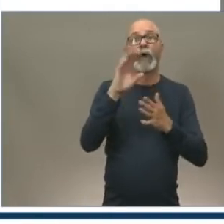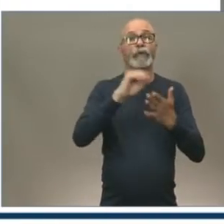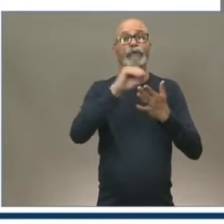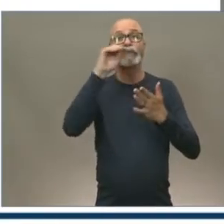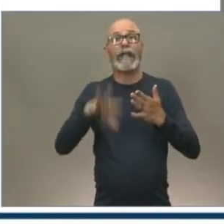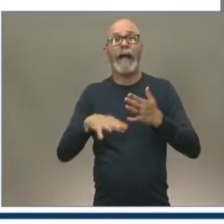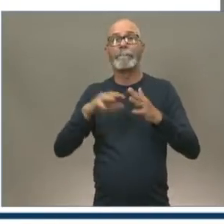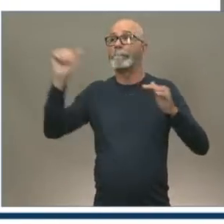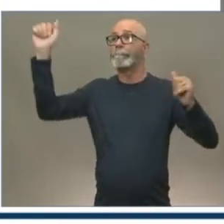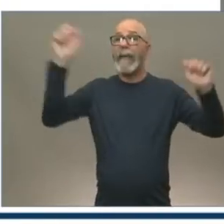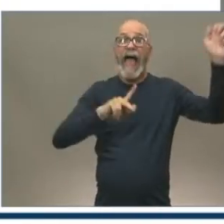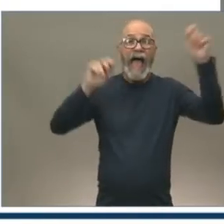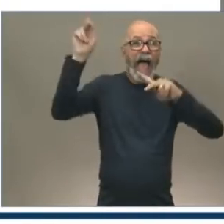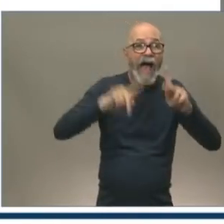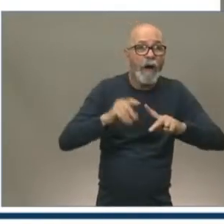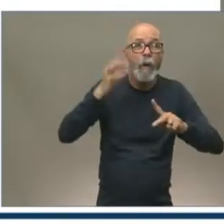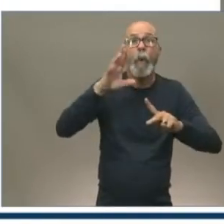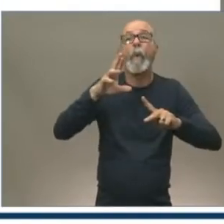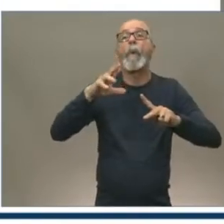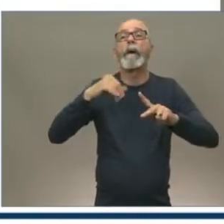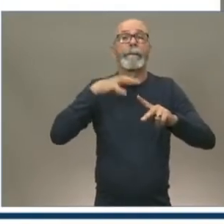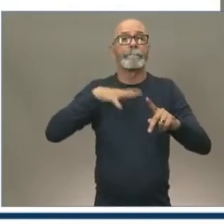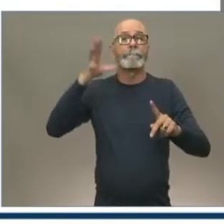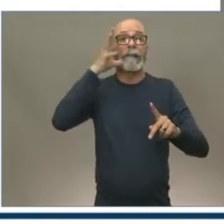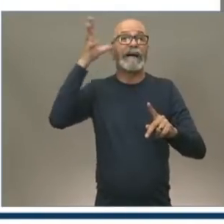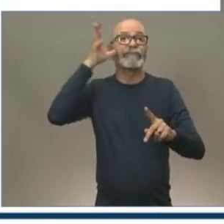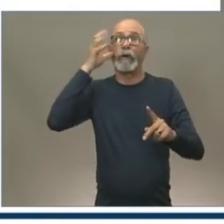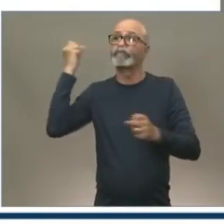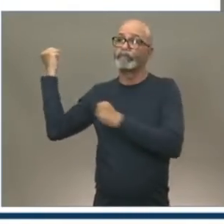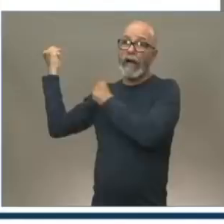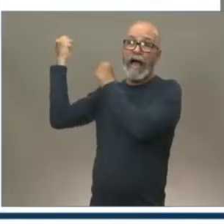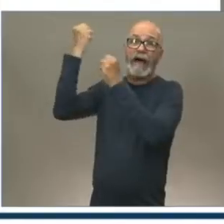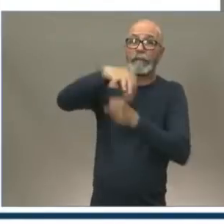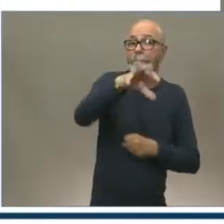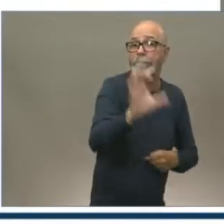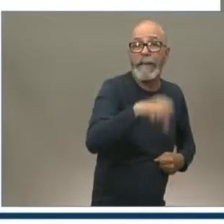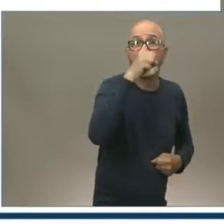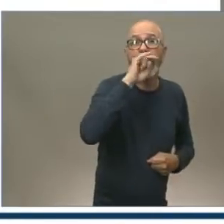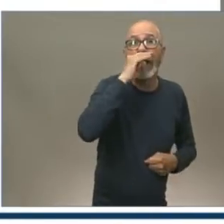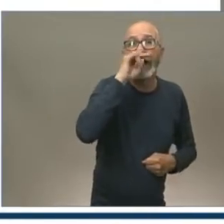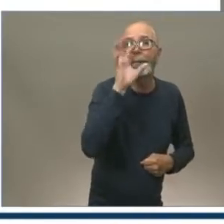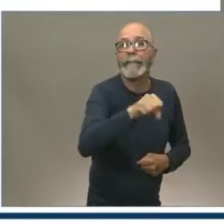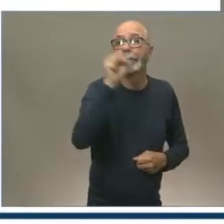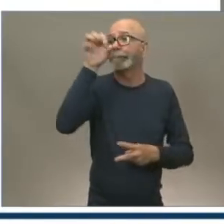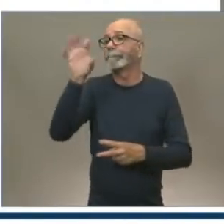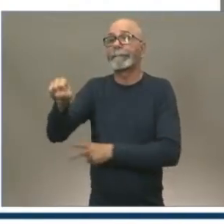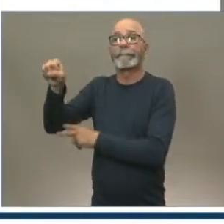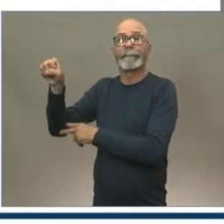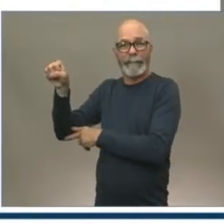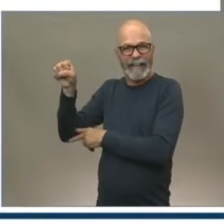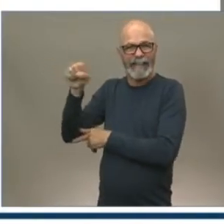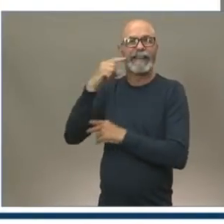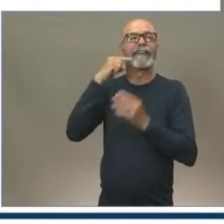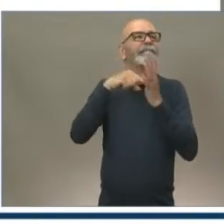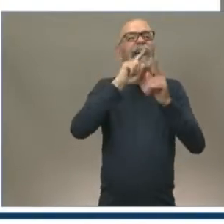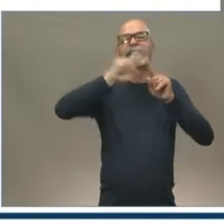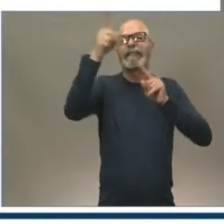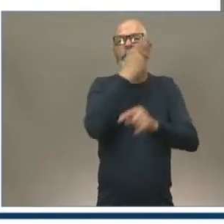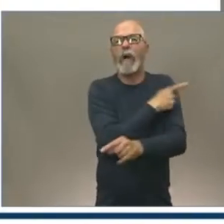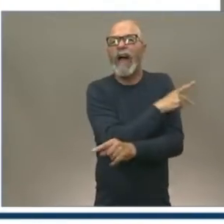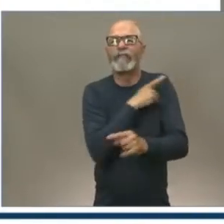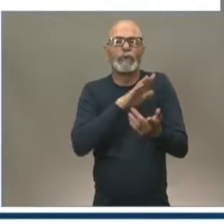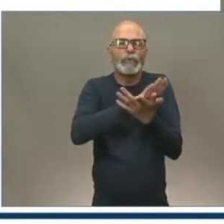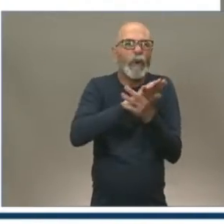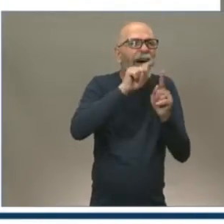parents, if the parents needed to go pick them up, and if the students are in other provinces attending school,